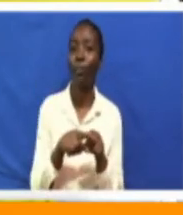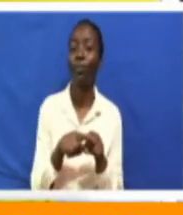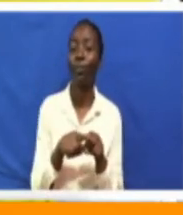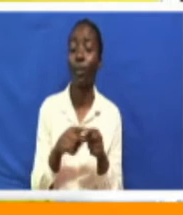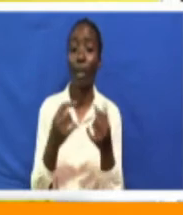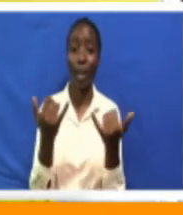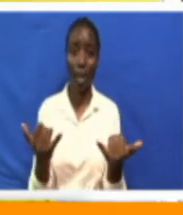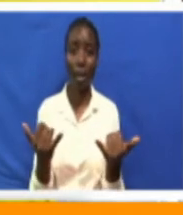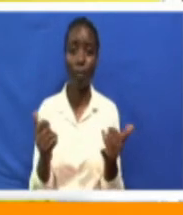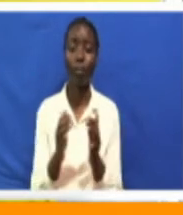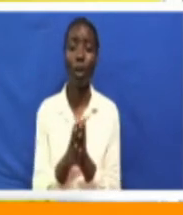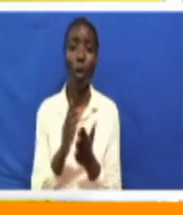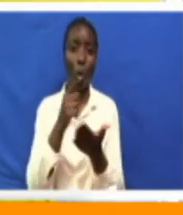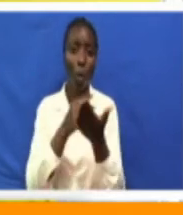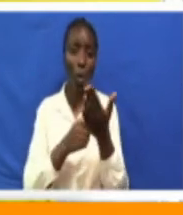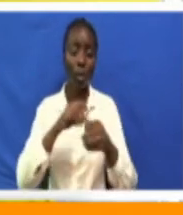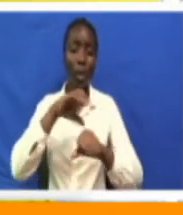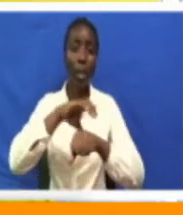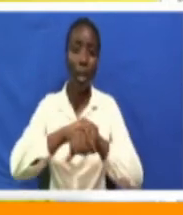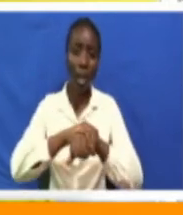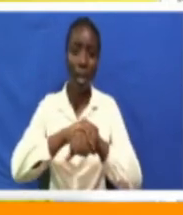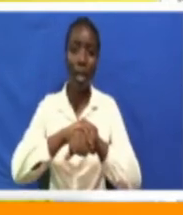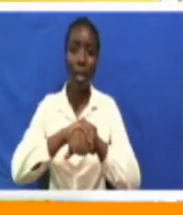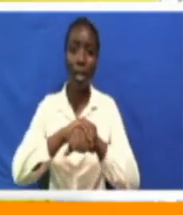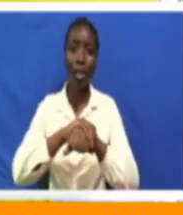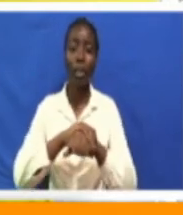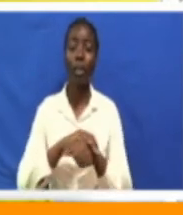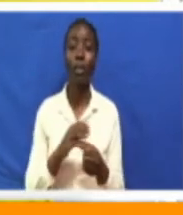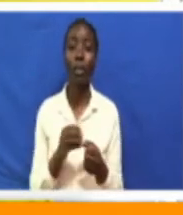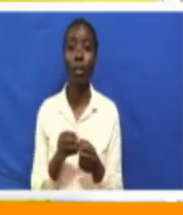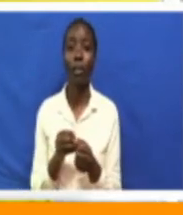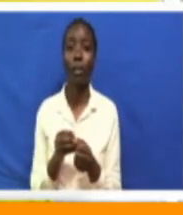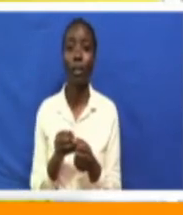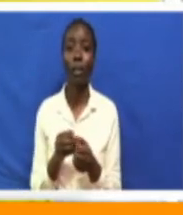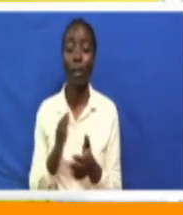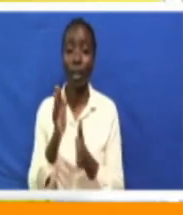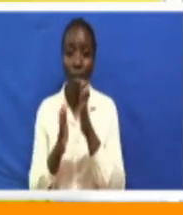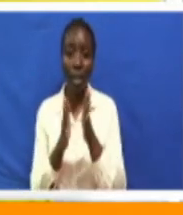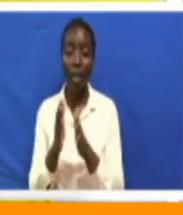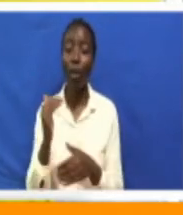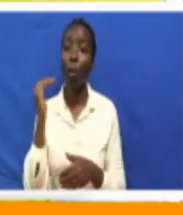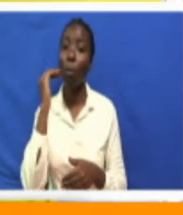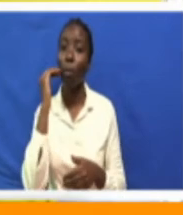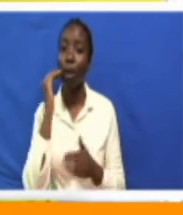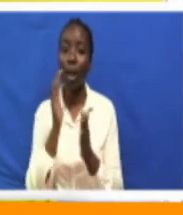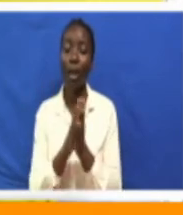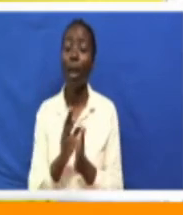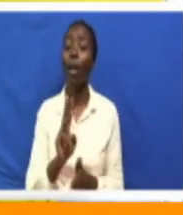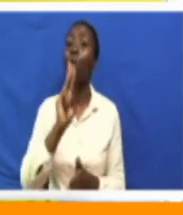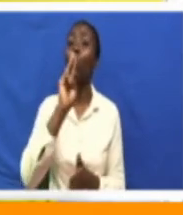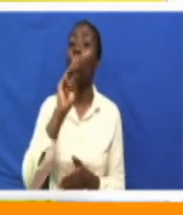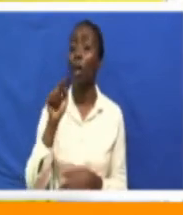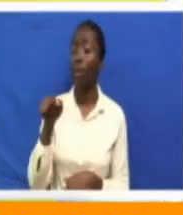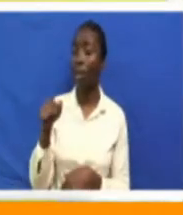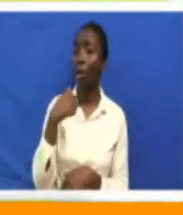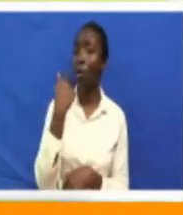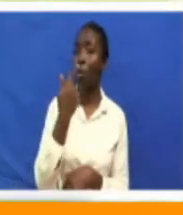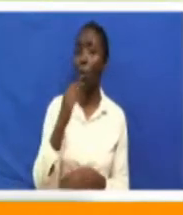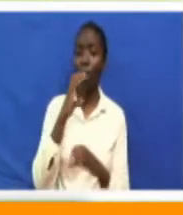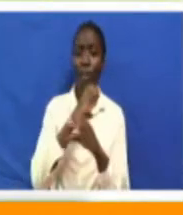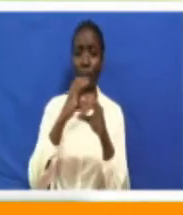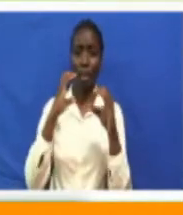what is contained in the form of bread and wine is Christ's very body